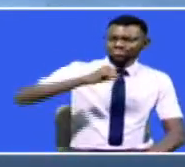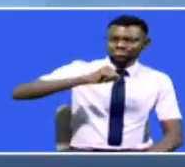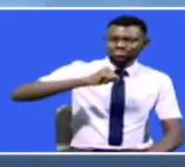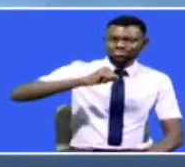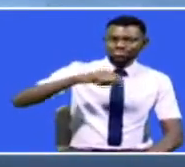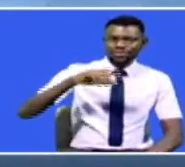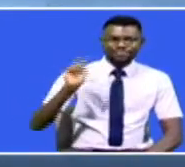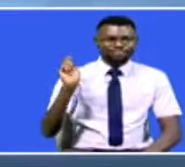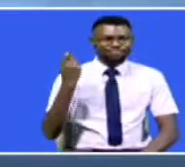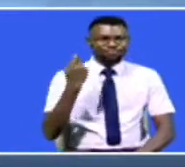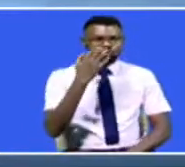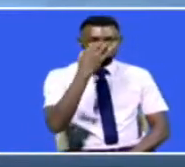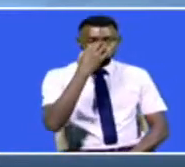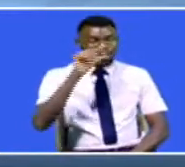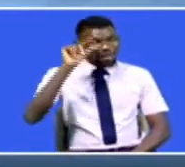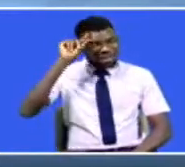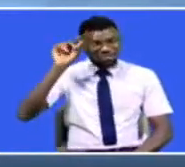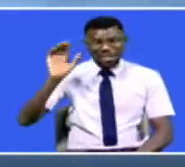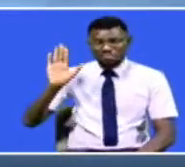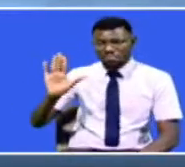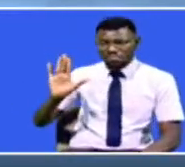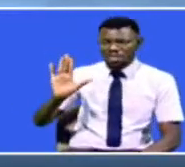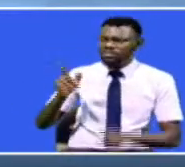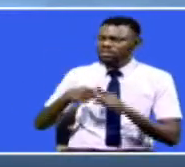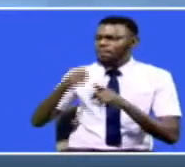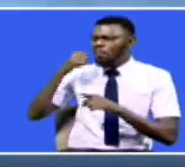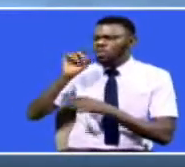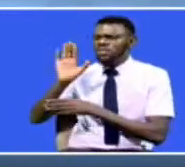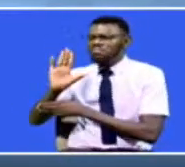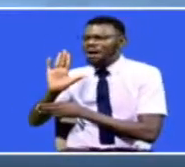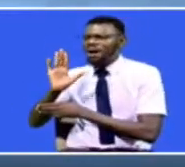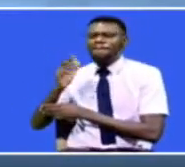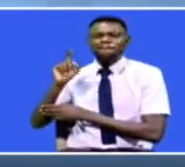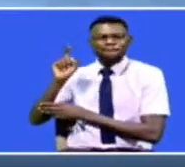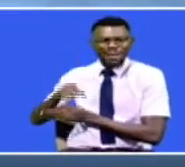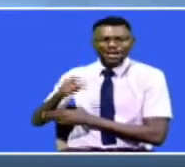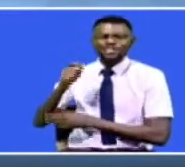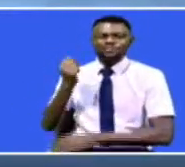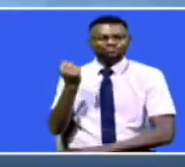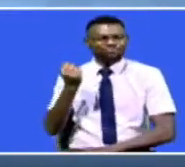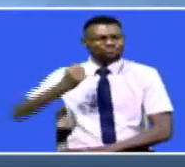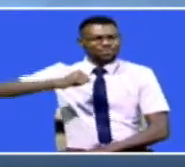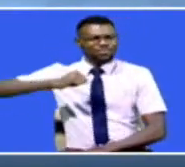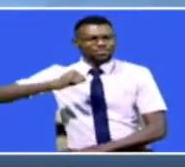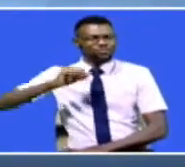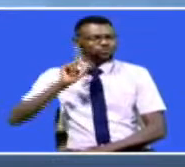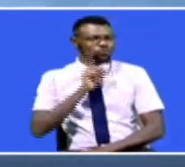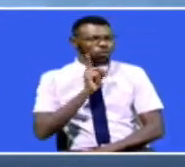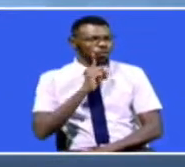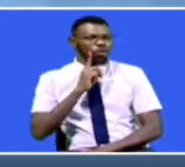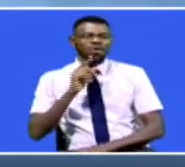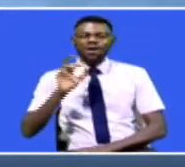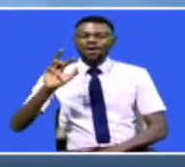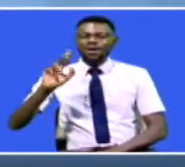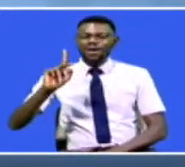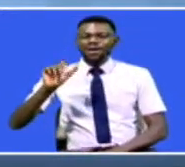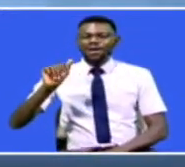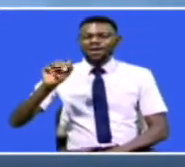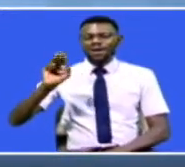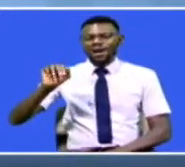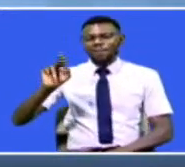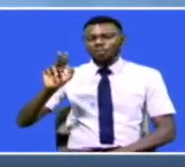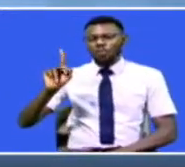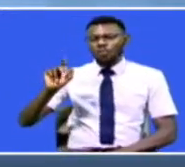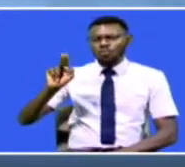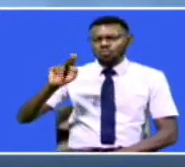William Ruto's administration and his policies at the Kamukunji grounds. Speaking after an inspection of the rally's